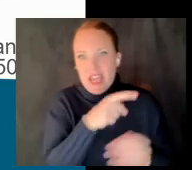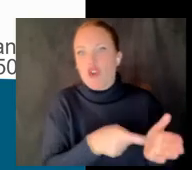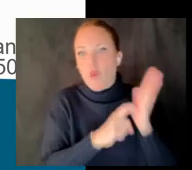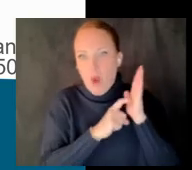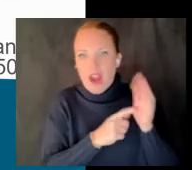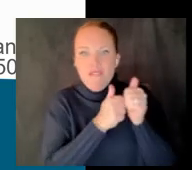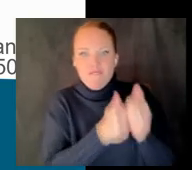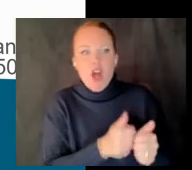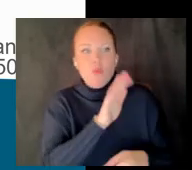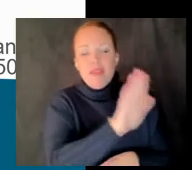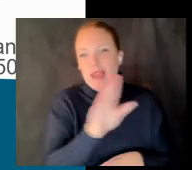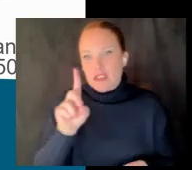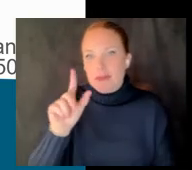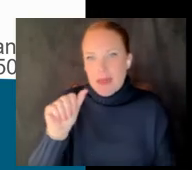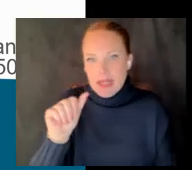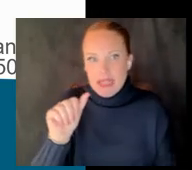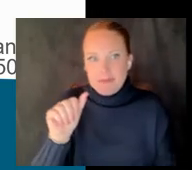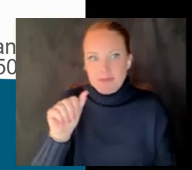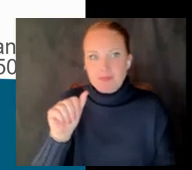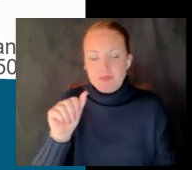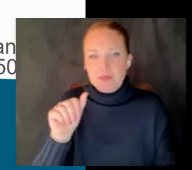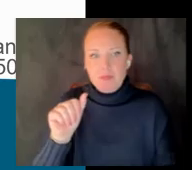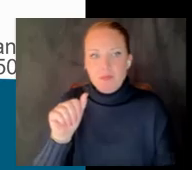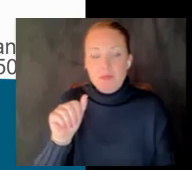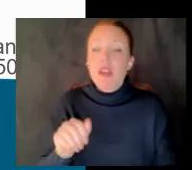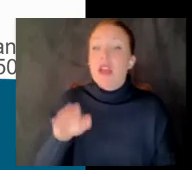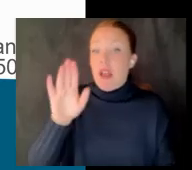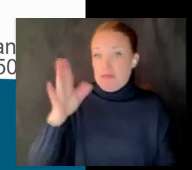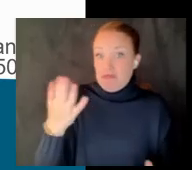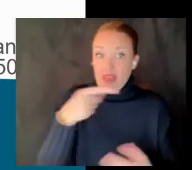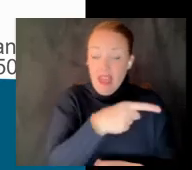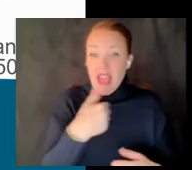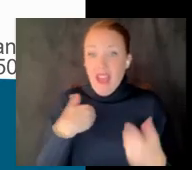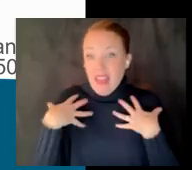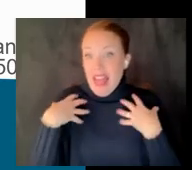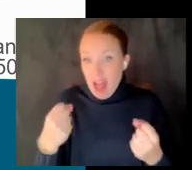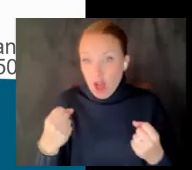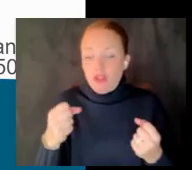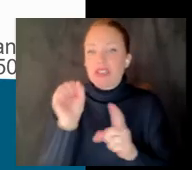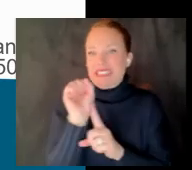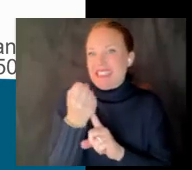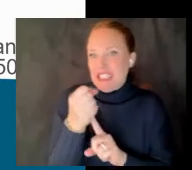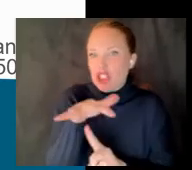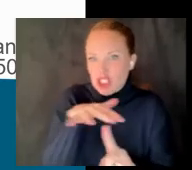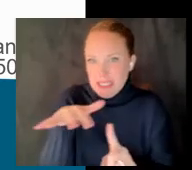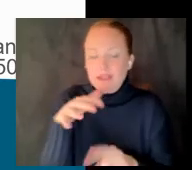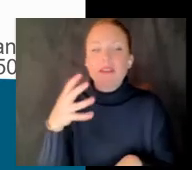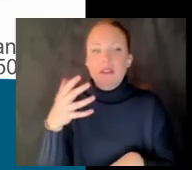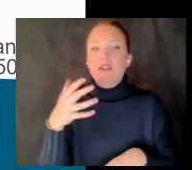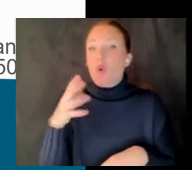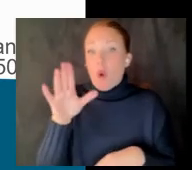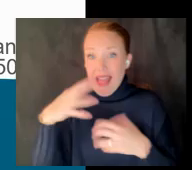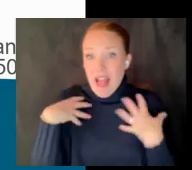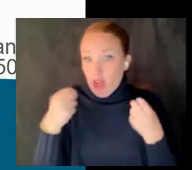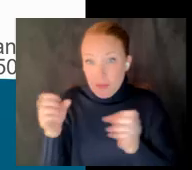their documented disability. The existence of a health condition and/or health plan in and of itself does